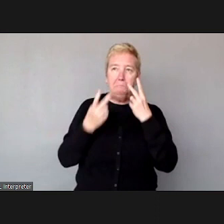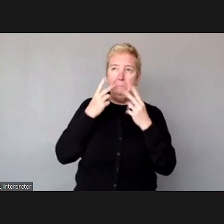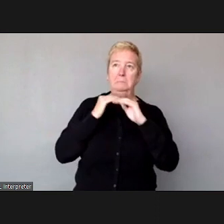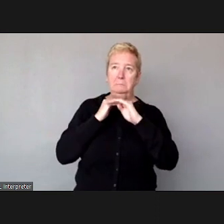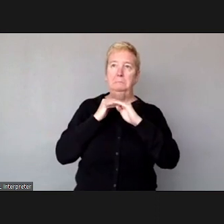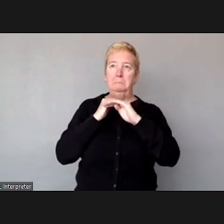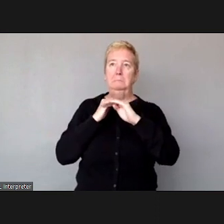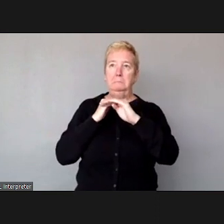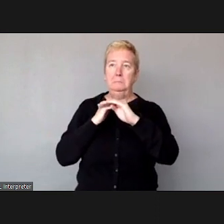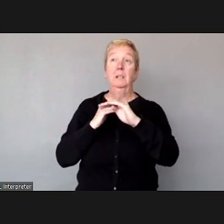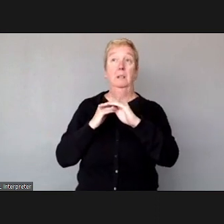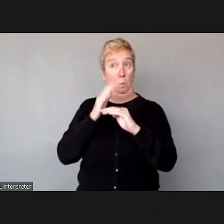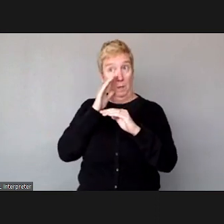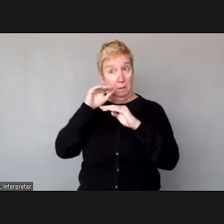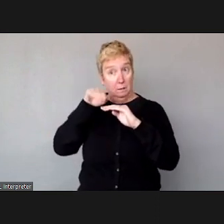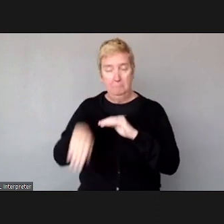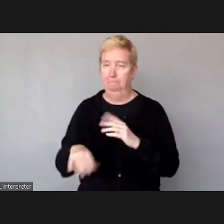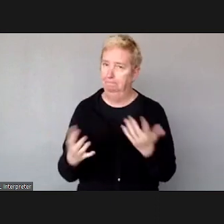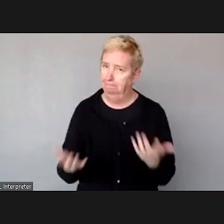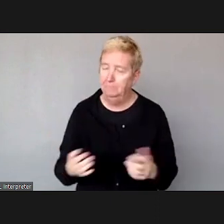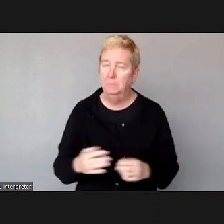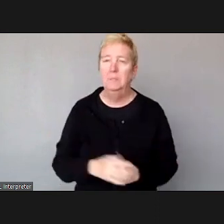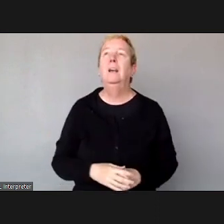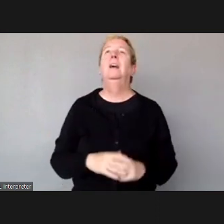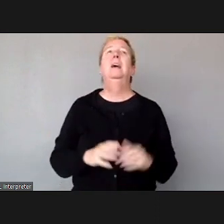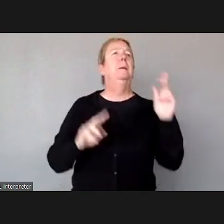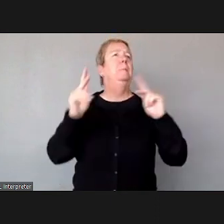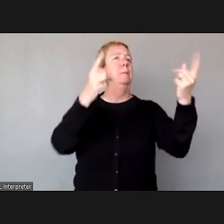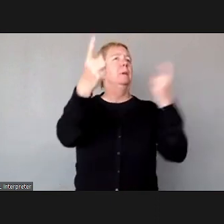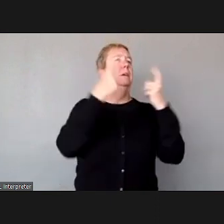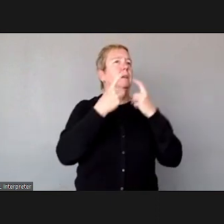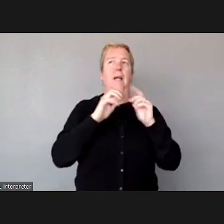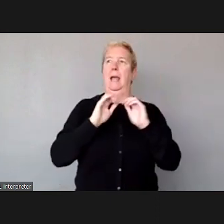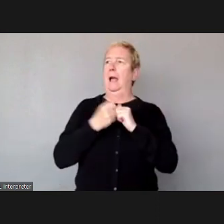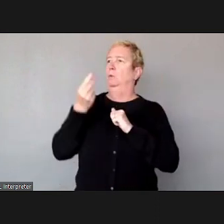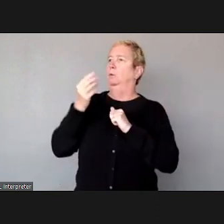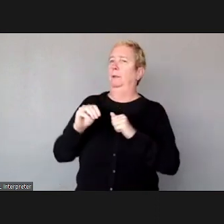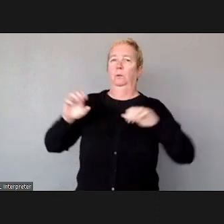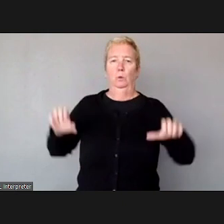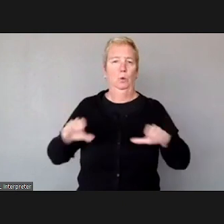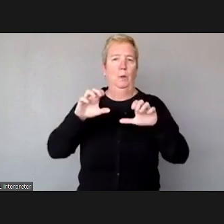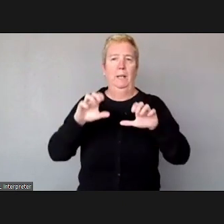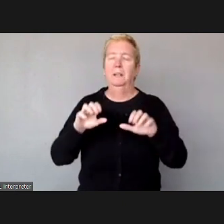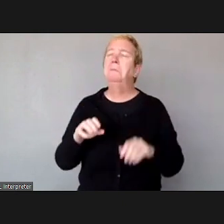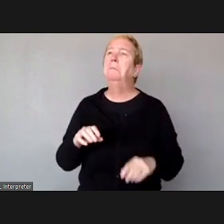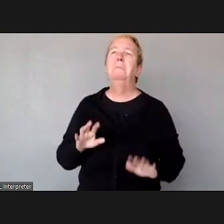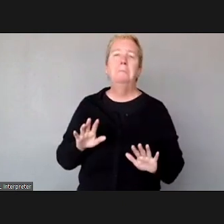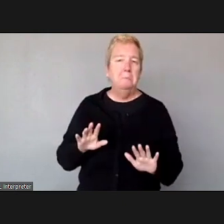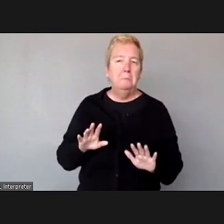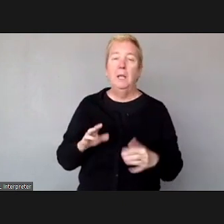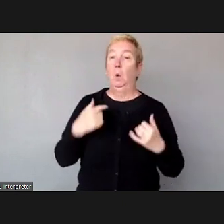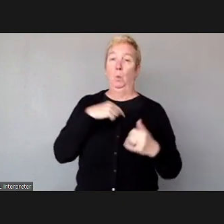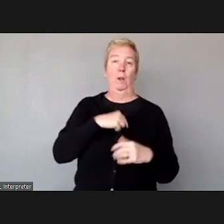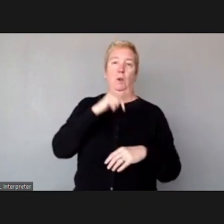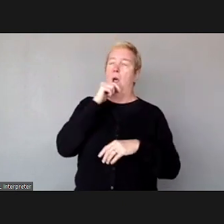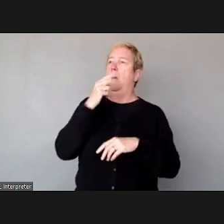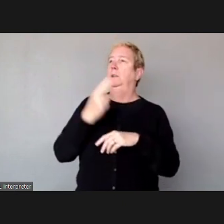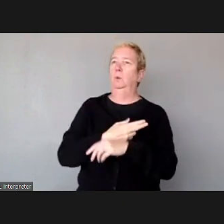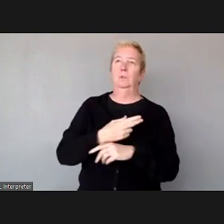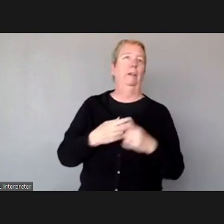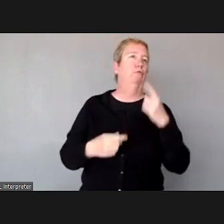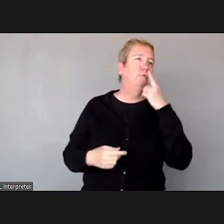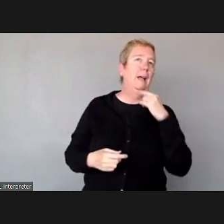got some questions about this, how are we doing around the state? This is not the red, yellow, green, or the CDC orange, yellow,